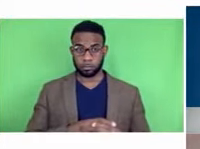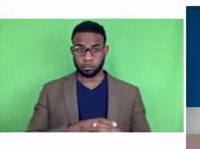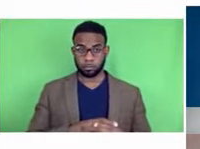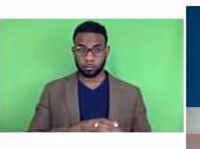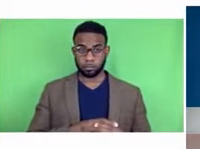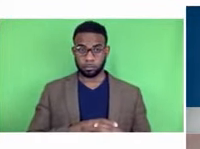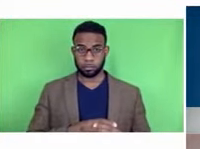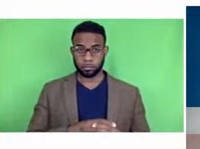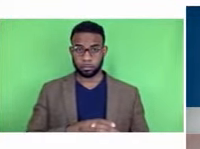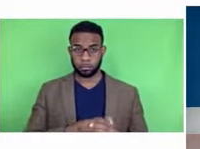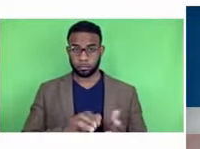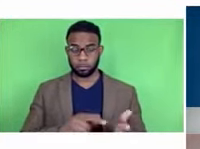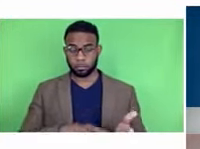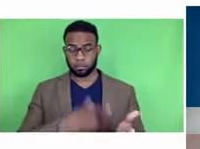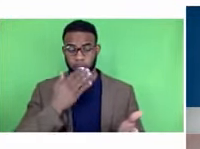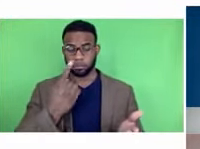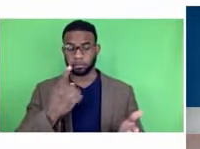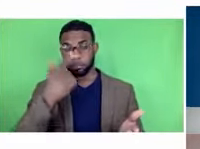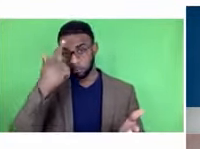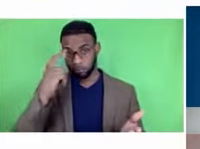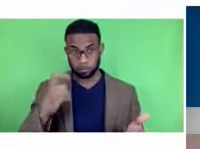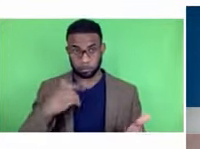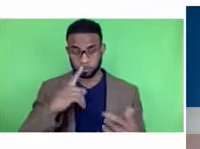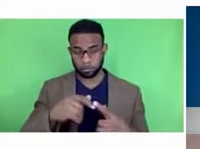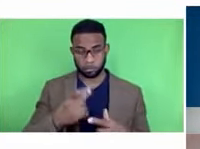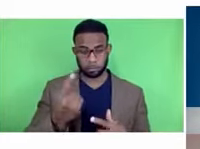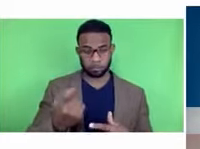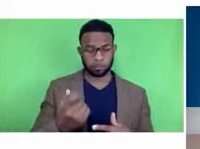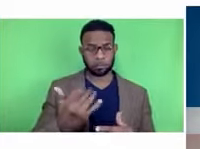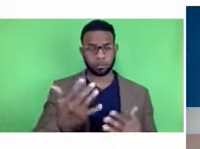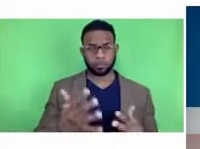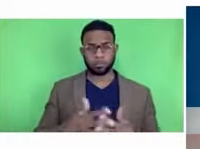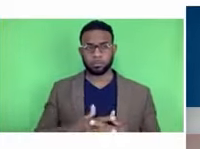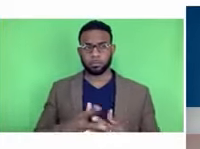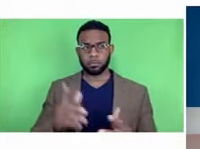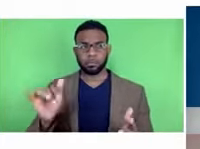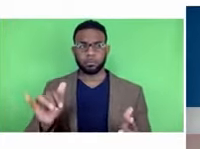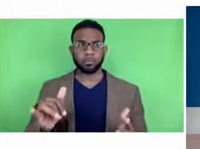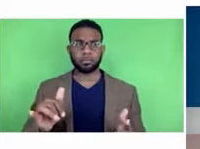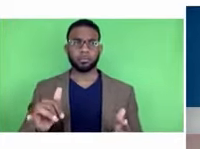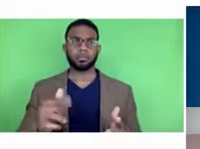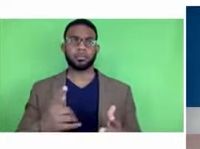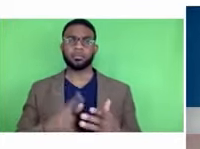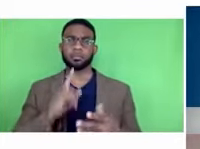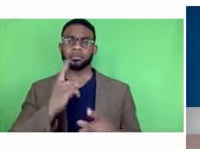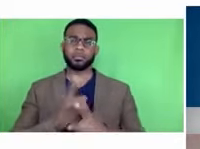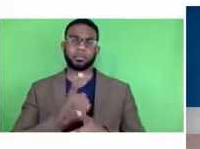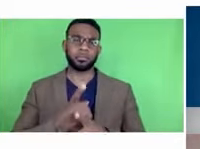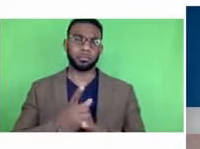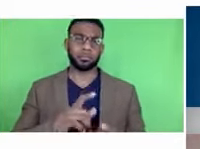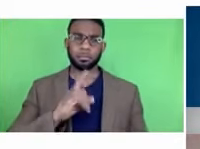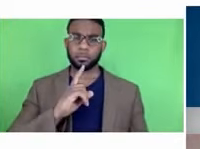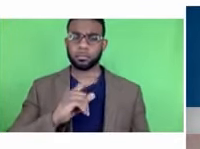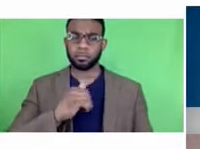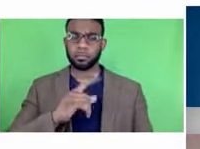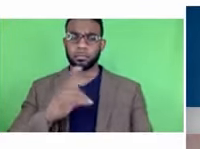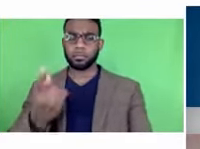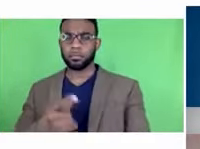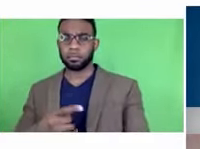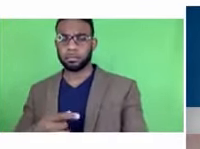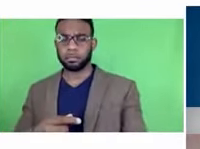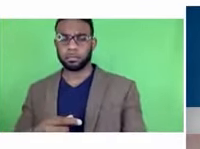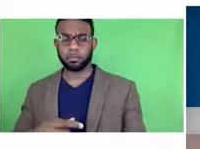This is a good one. So we kind of talked about this a little bit already in terms of like what might be appropriate and what might not be appropriate.